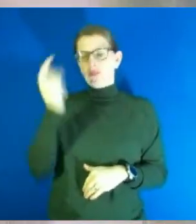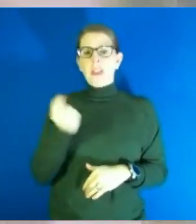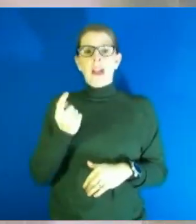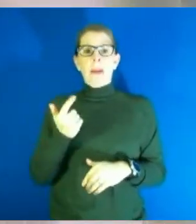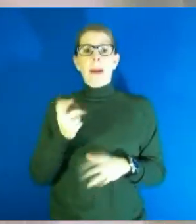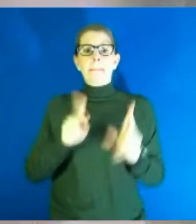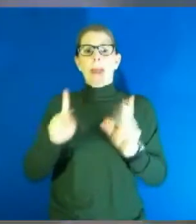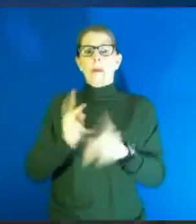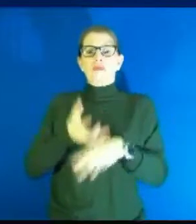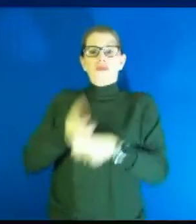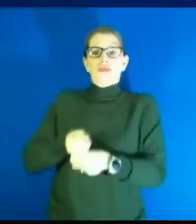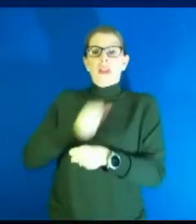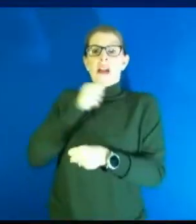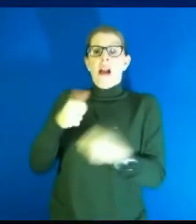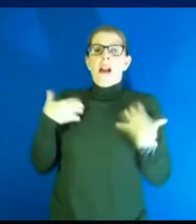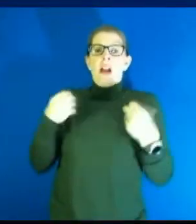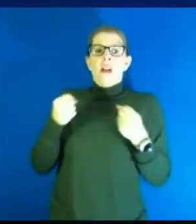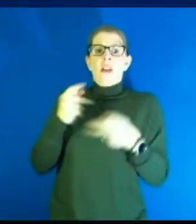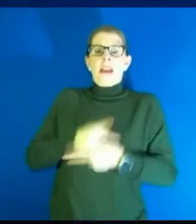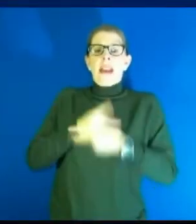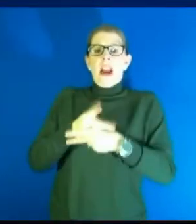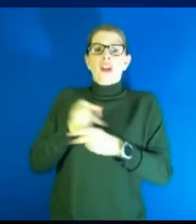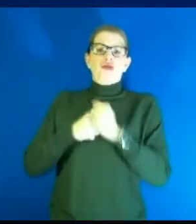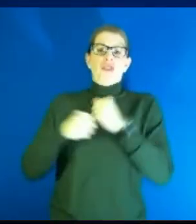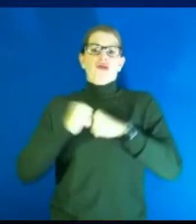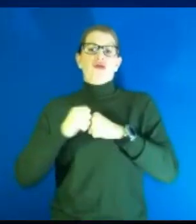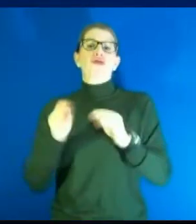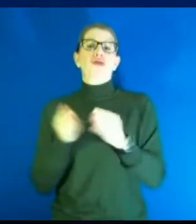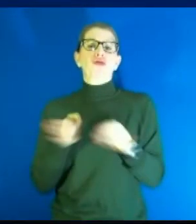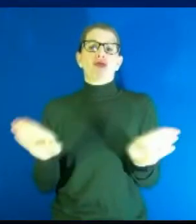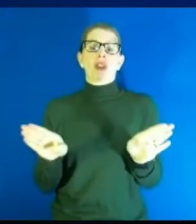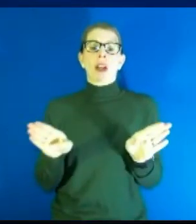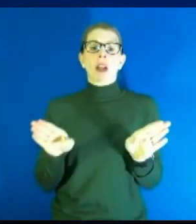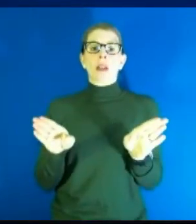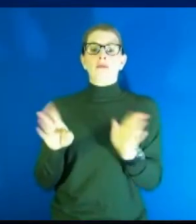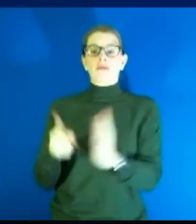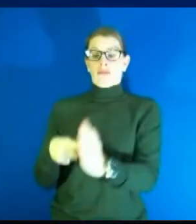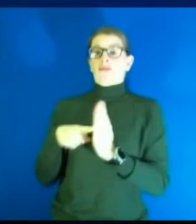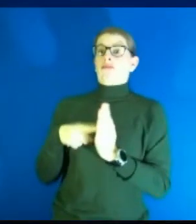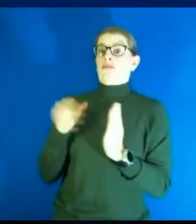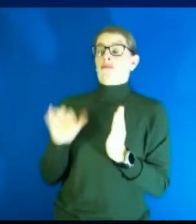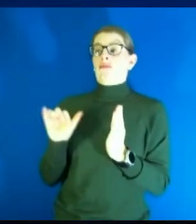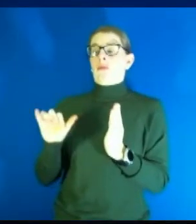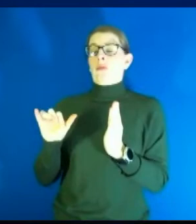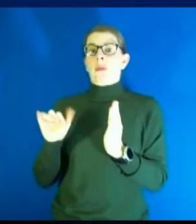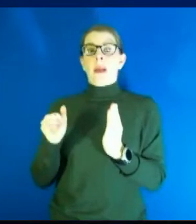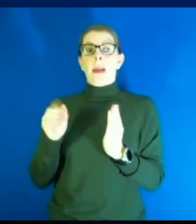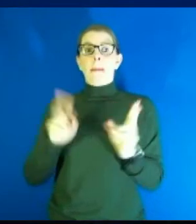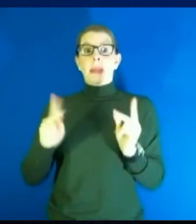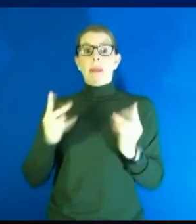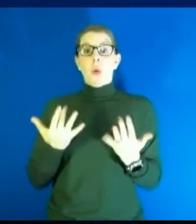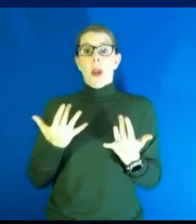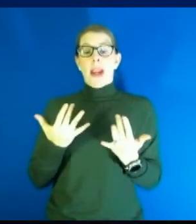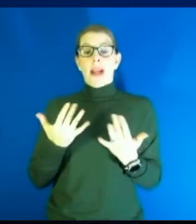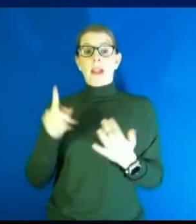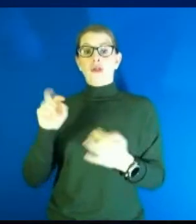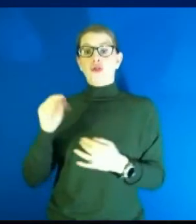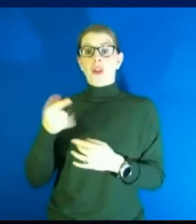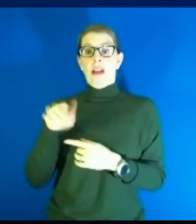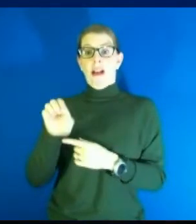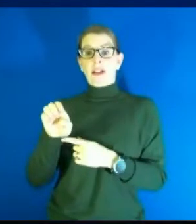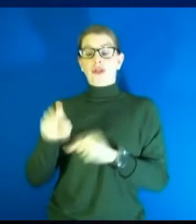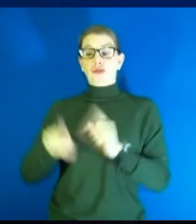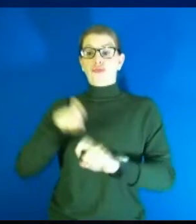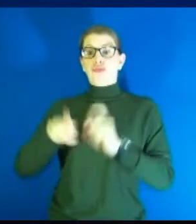the healthcare infrastructure more generally, and we sometimes see that reflected. Waiting in triage has always been an uncomfortable place